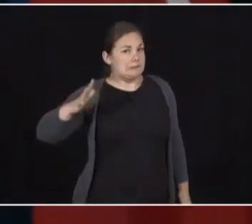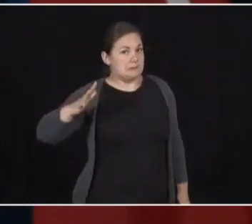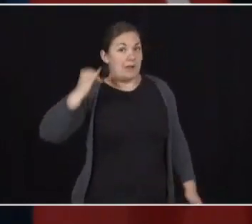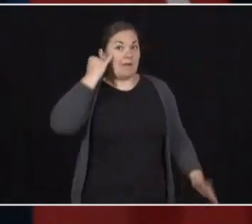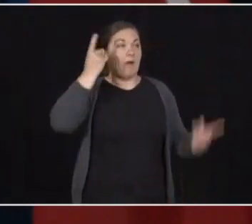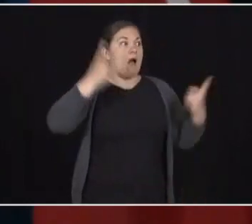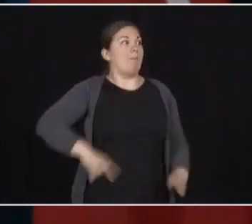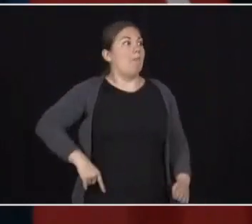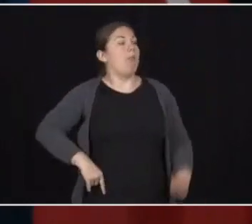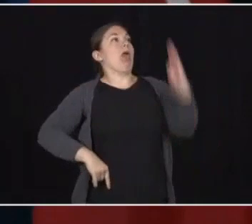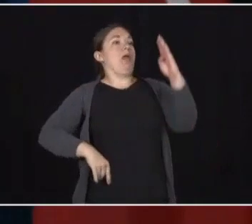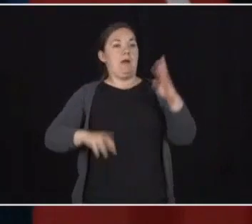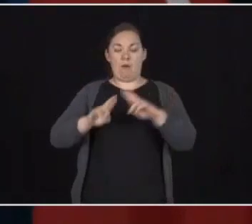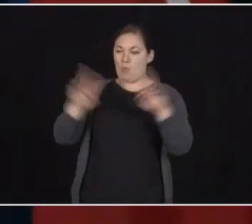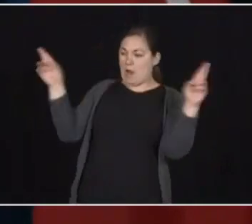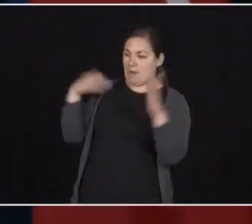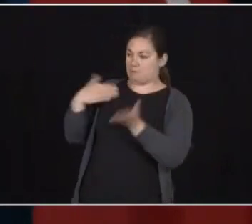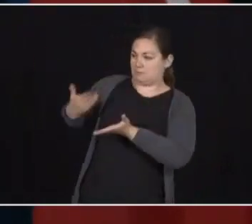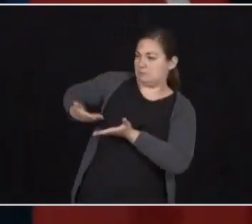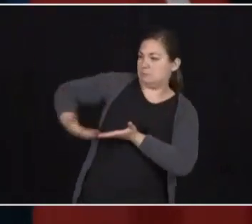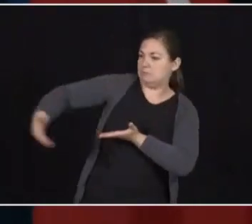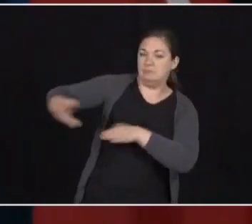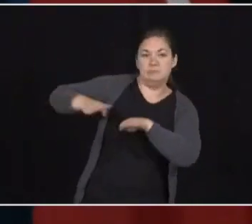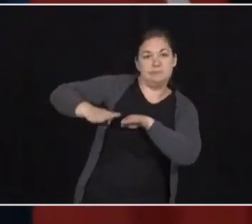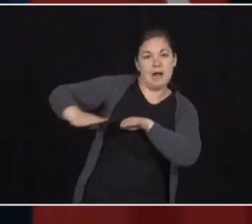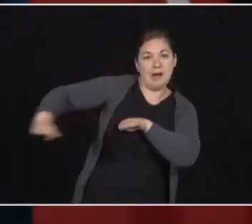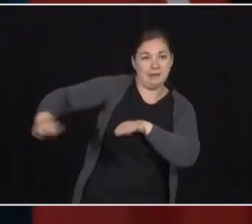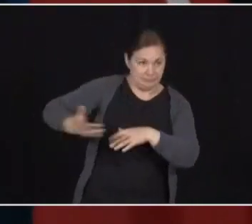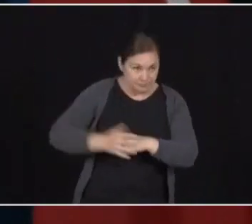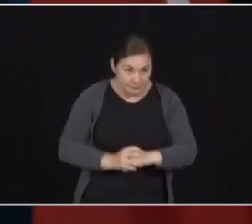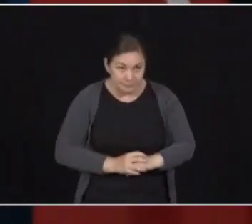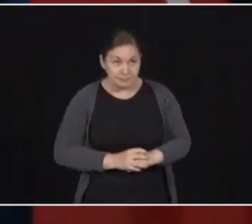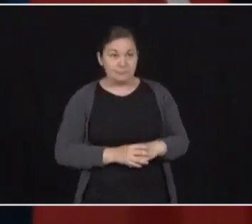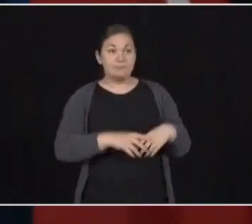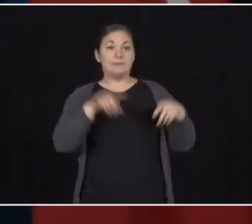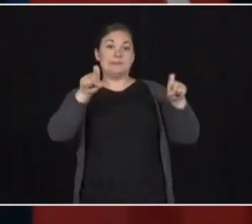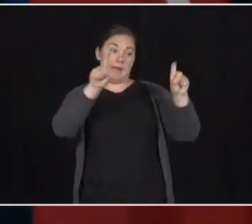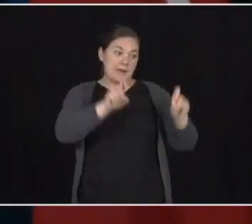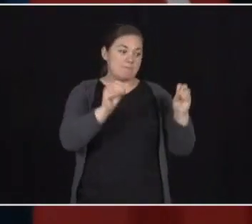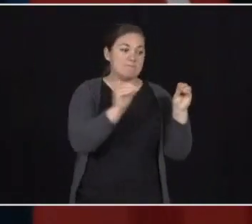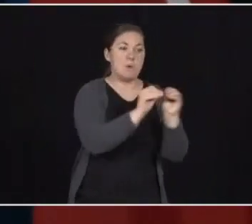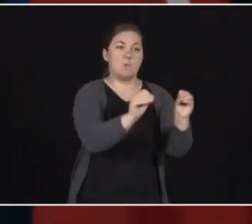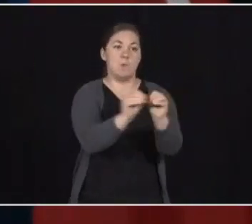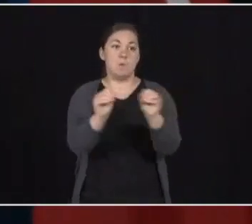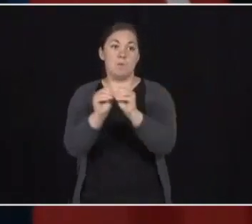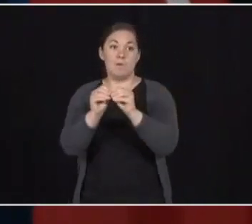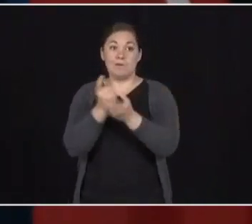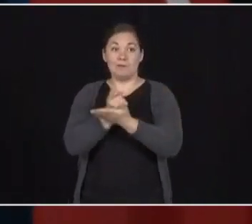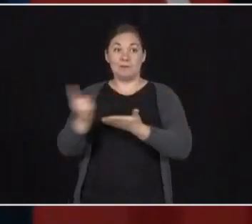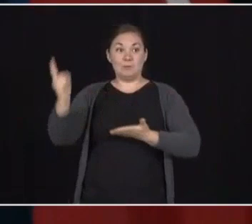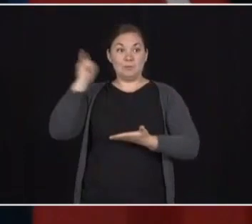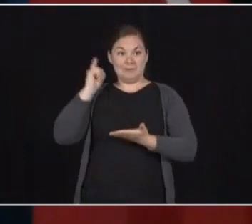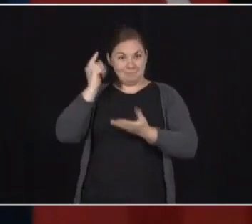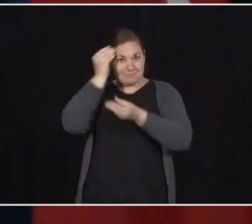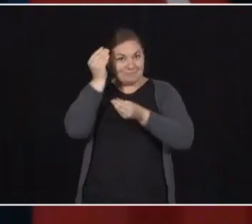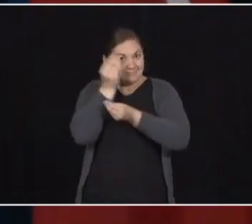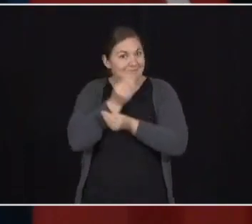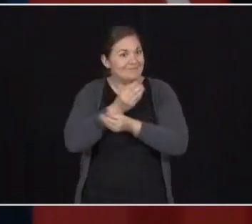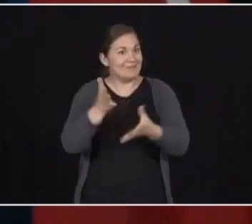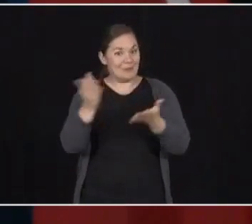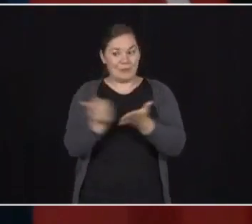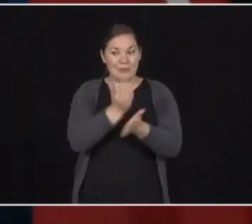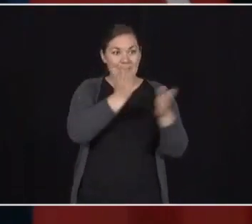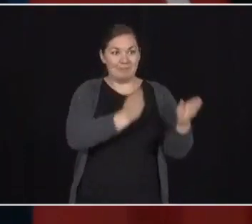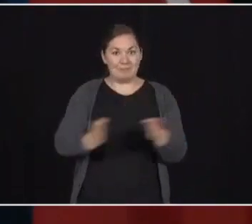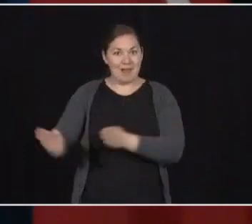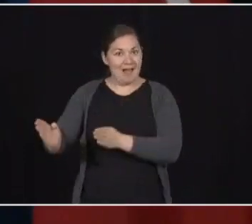we are doing adequate testing. We unveiled our strategy last week, and we are keeping the numbers of test cases every day up. There